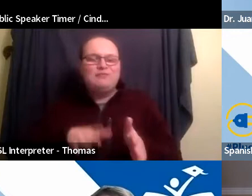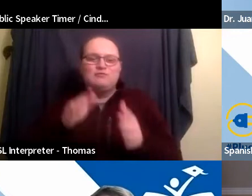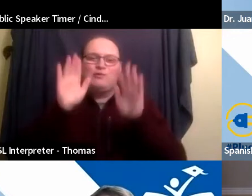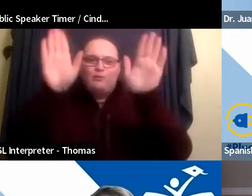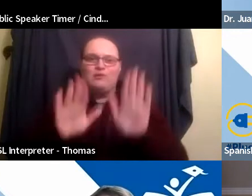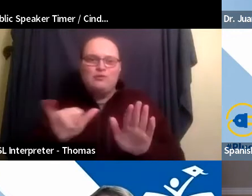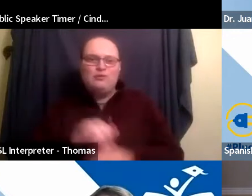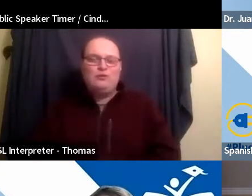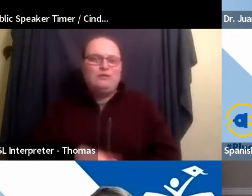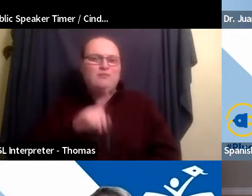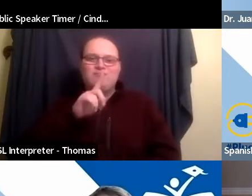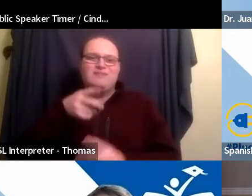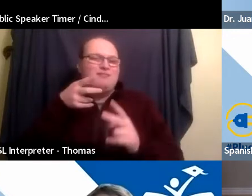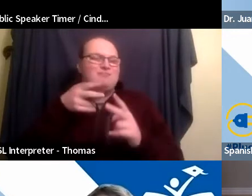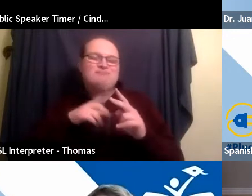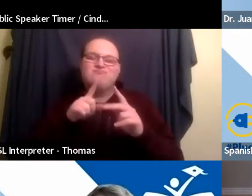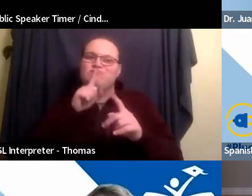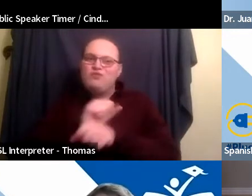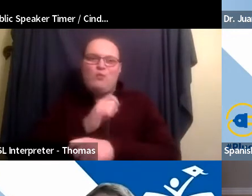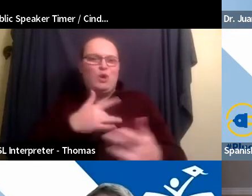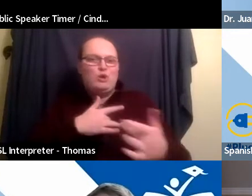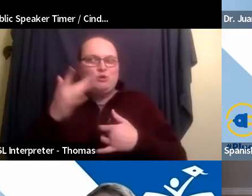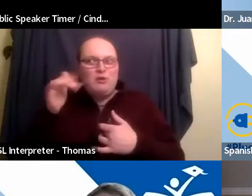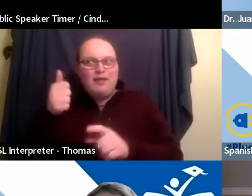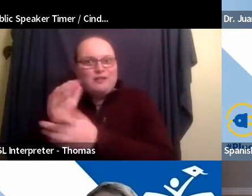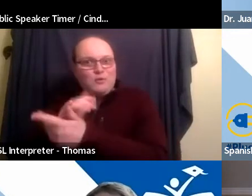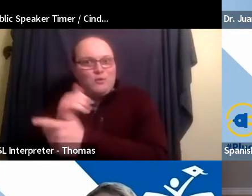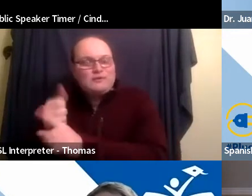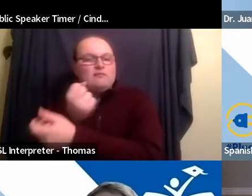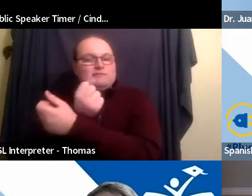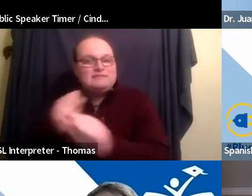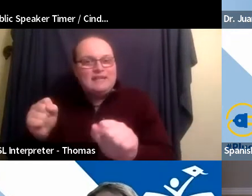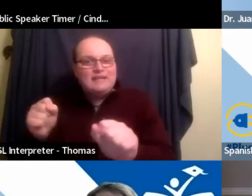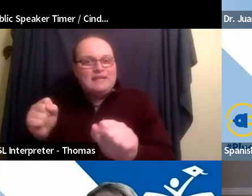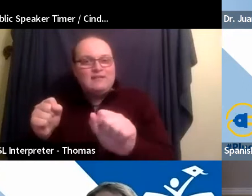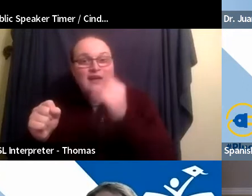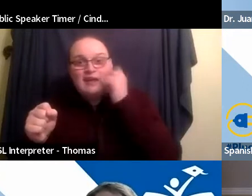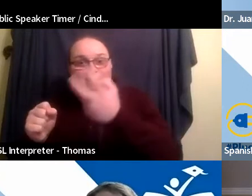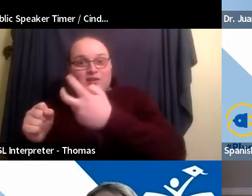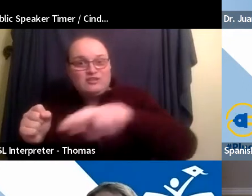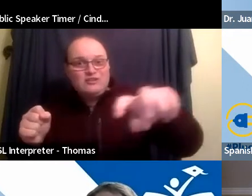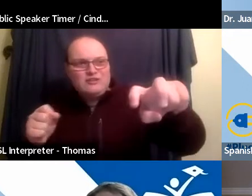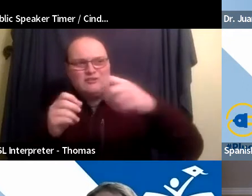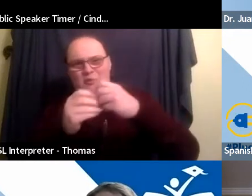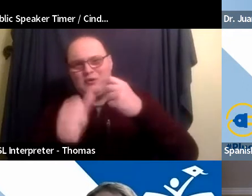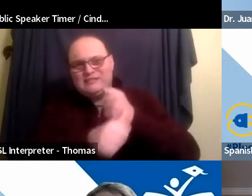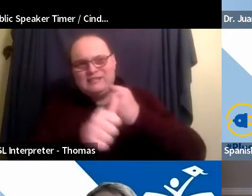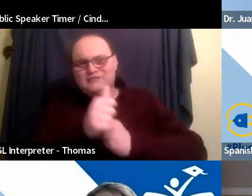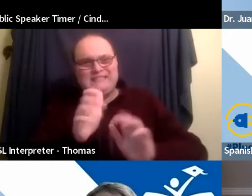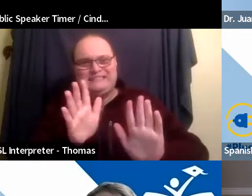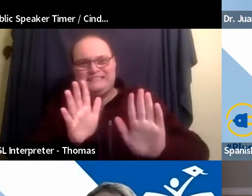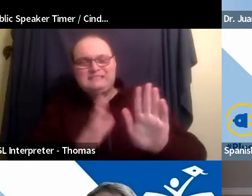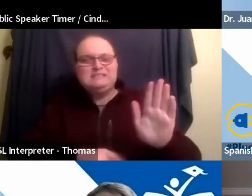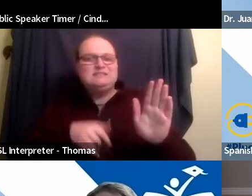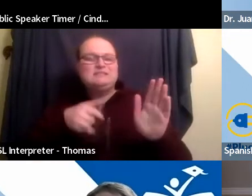very concerned because I feel that it is a safe school, and I am worried that the school that she'll be transferring to, it's a more dangerous school. It is.